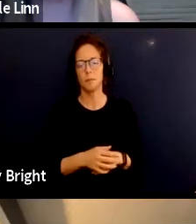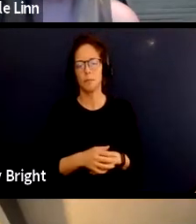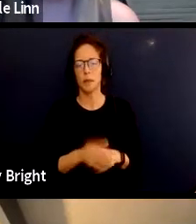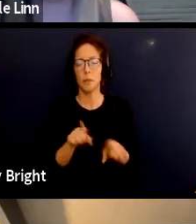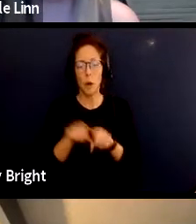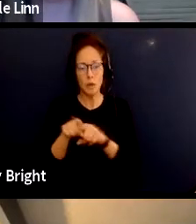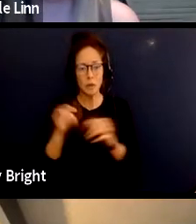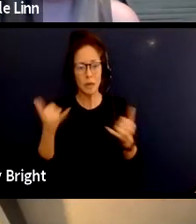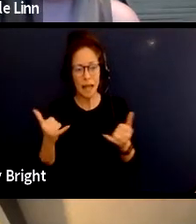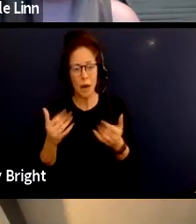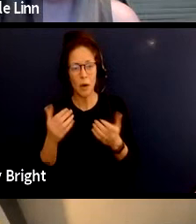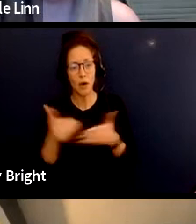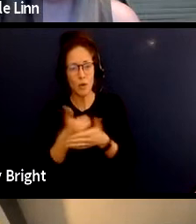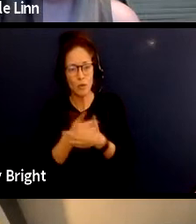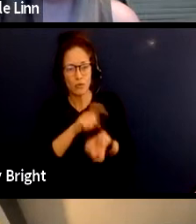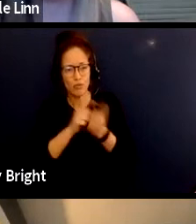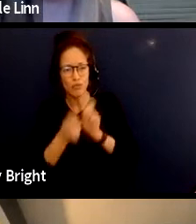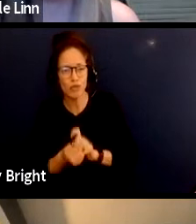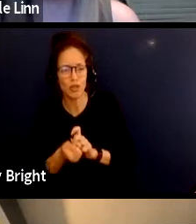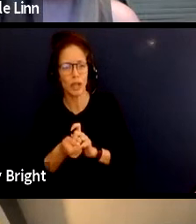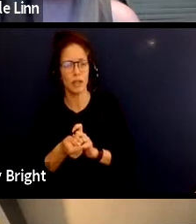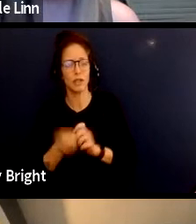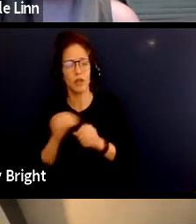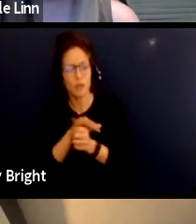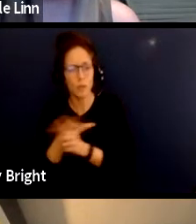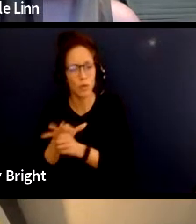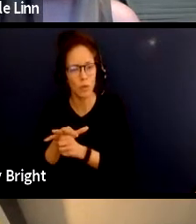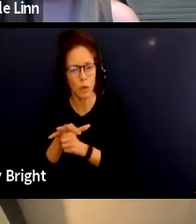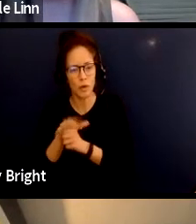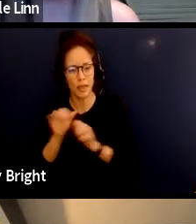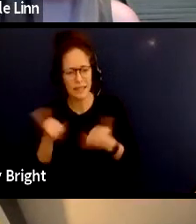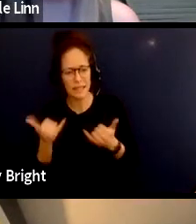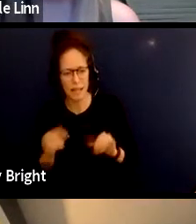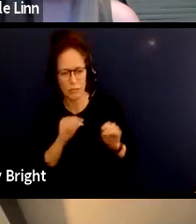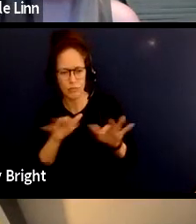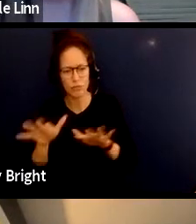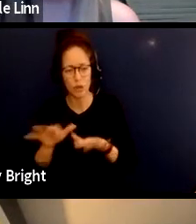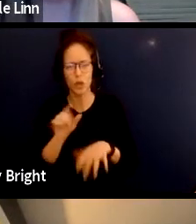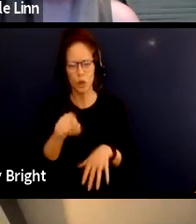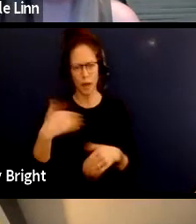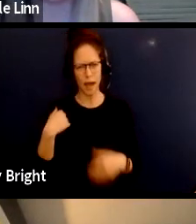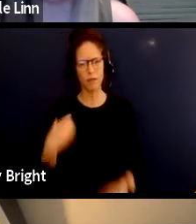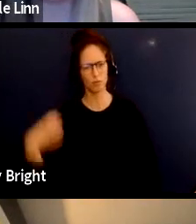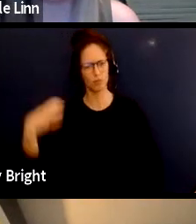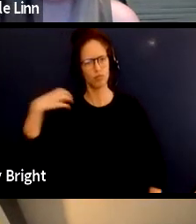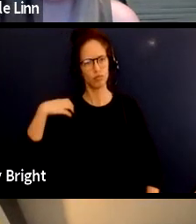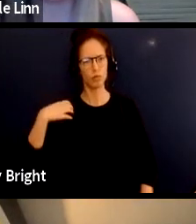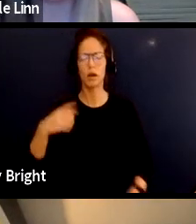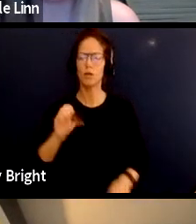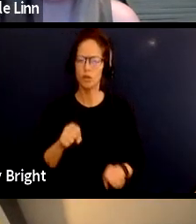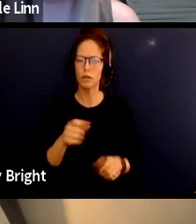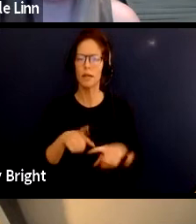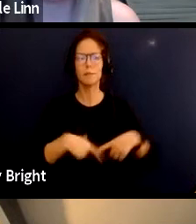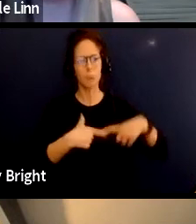the virus while our case numbers are rising again. You have the authority to hit pause. Allow time to find a way forward through the end of the